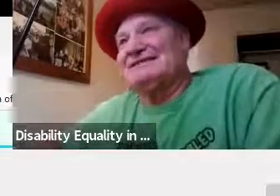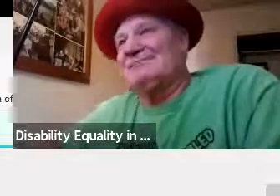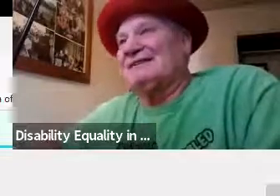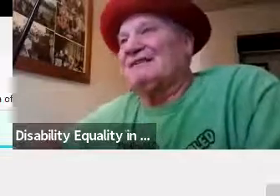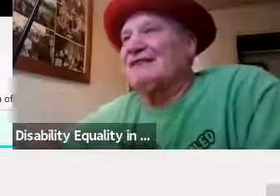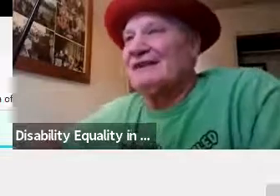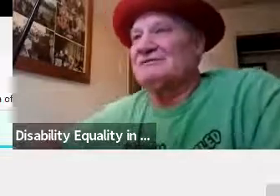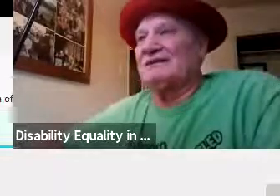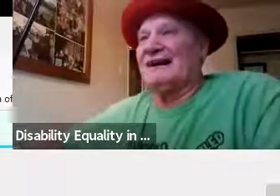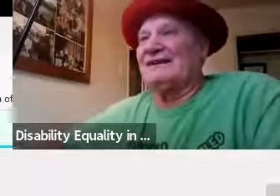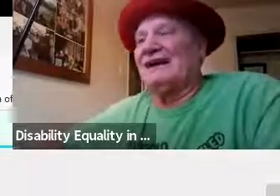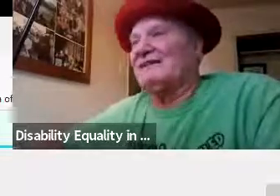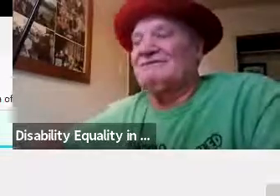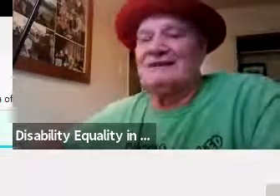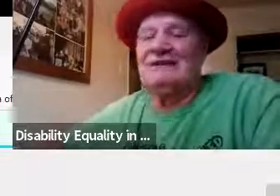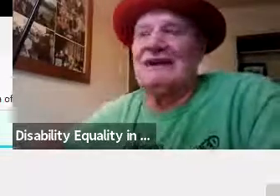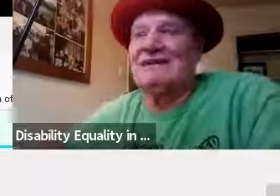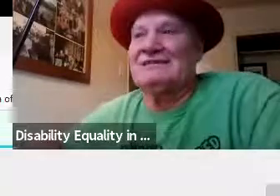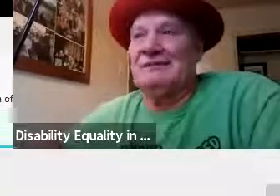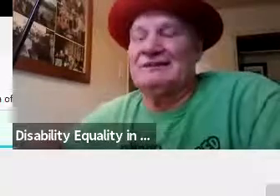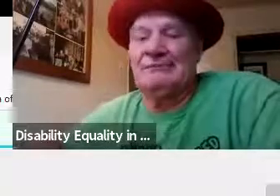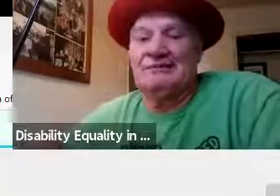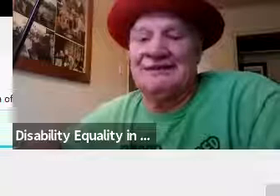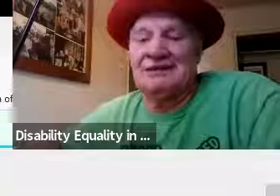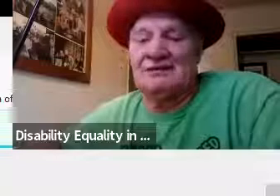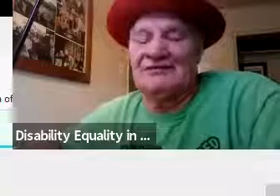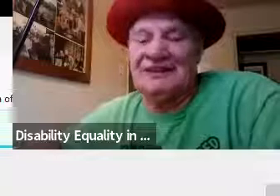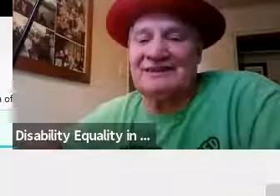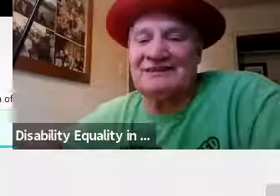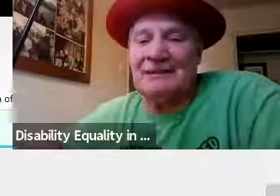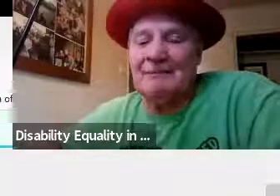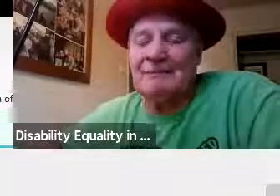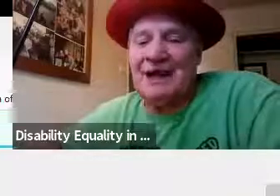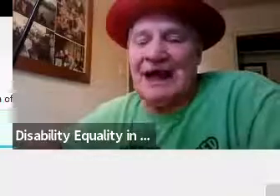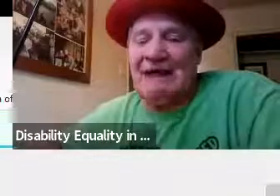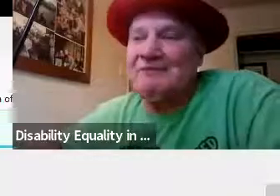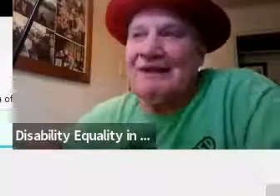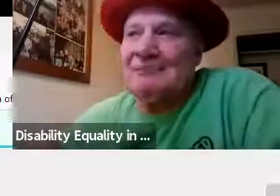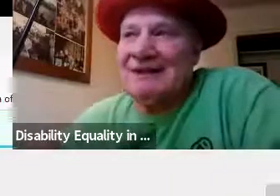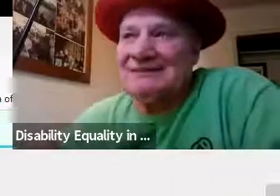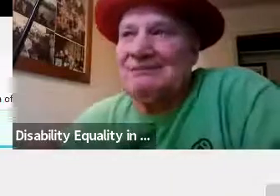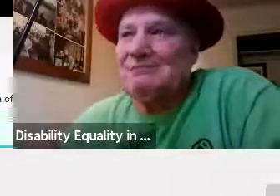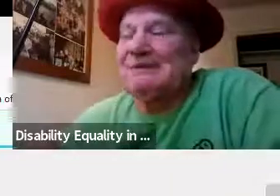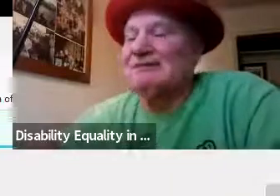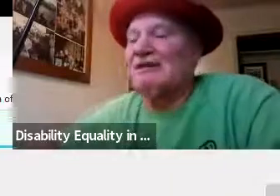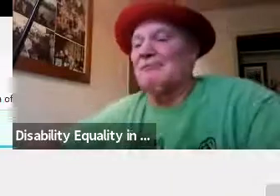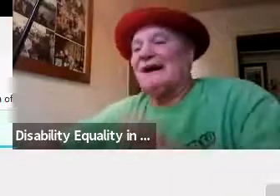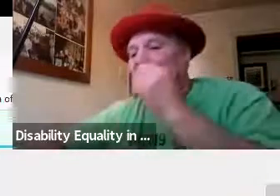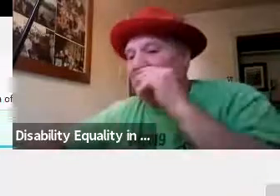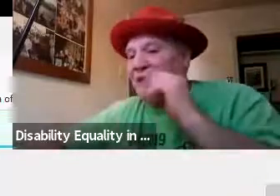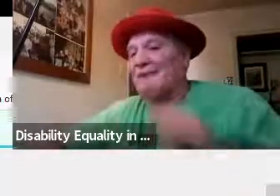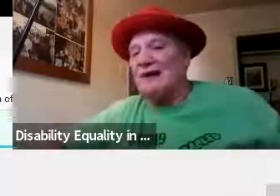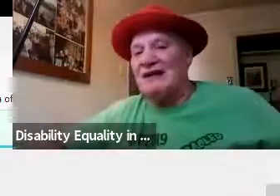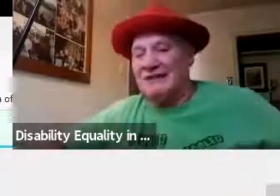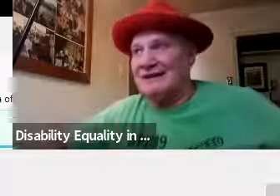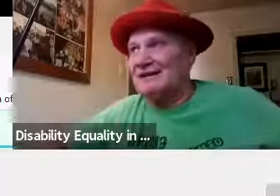and disability videos we like, and a really great disability book list. All of these have been read by disabled people. Oh, and by the